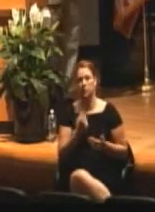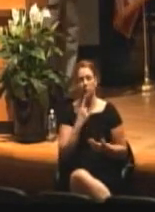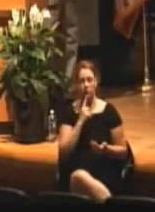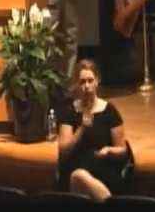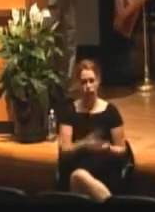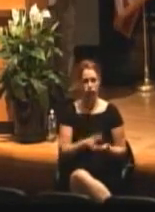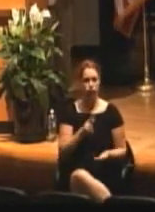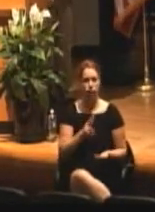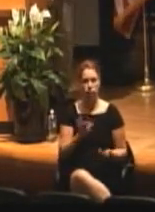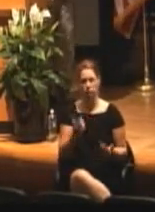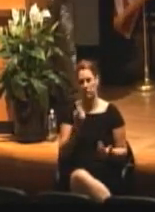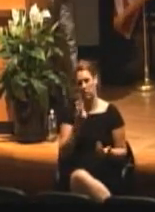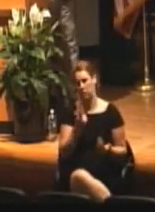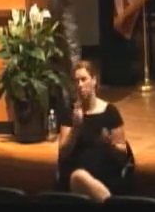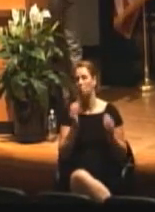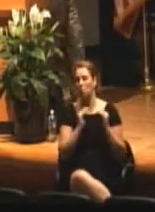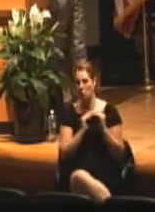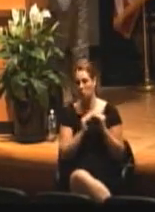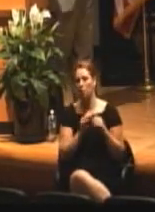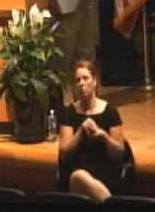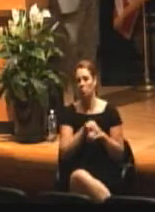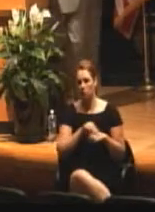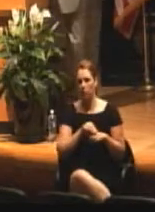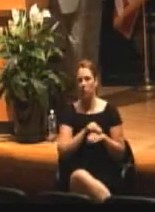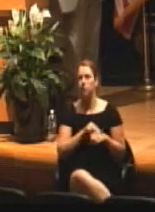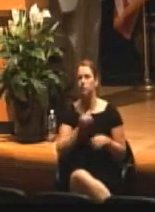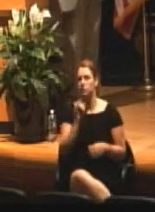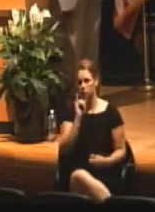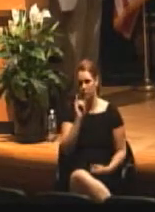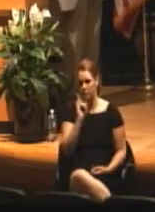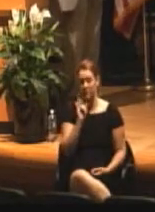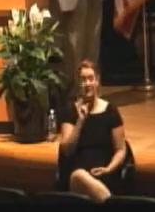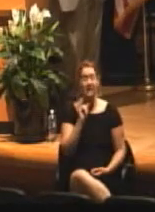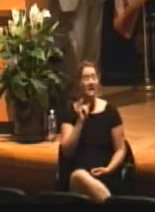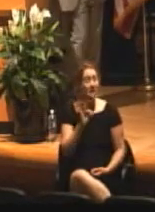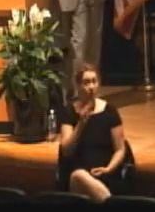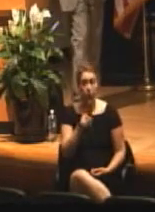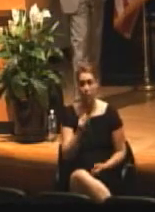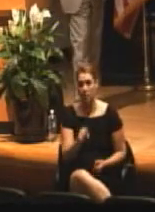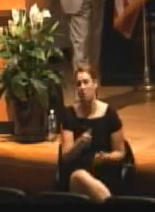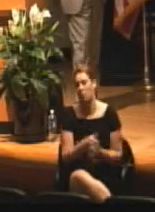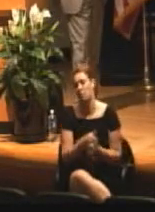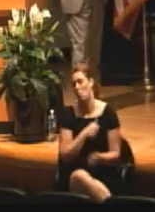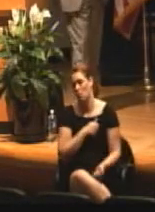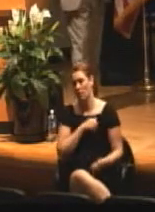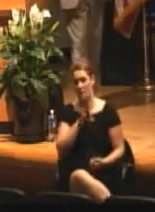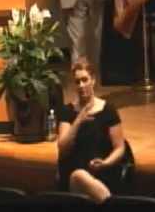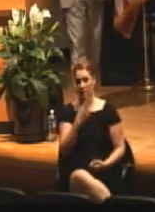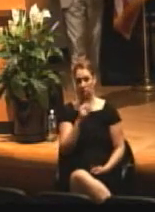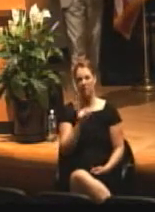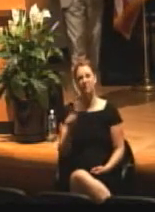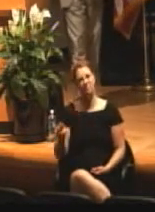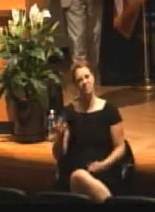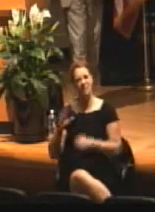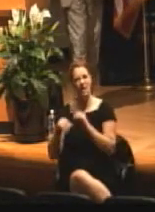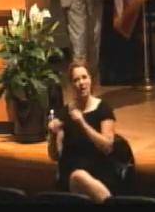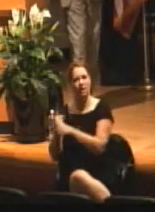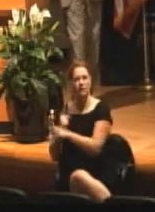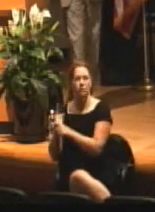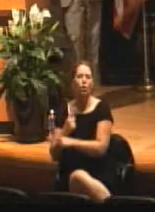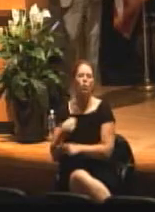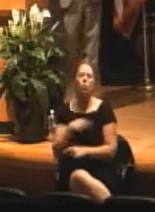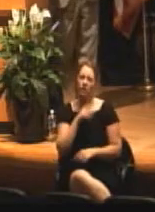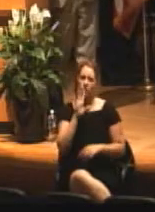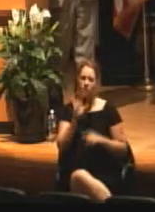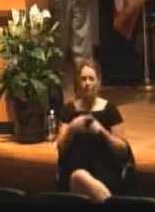insurance. One of the things I like to, if you can avoid on FHA versus conventional, we talked a little bit about PMI and the mortgage